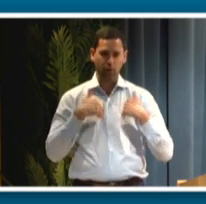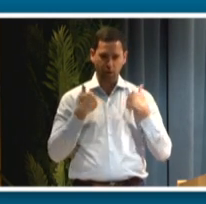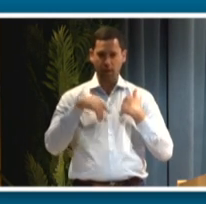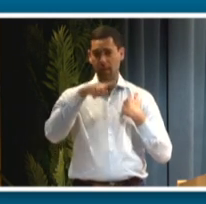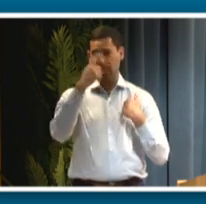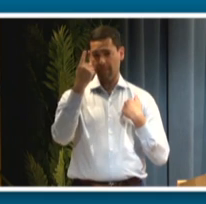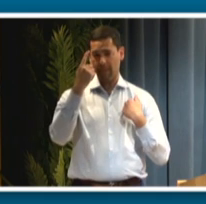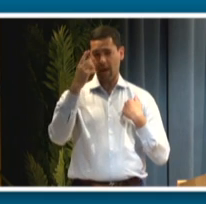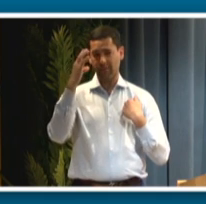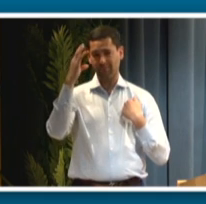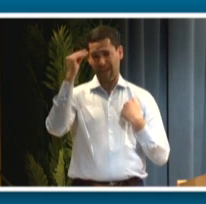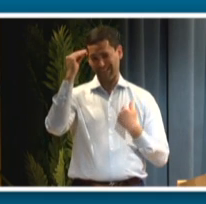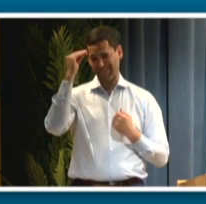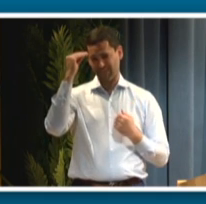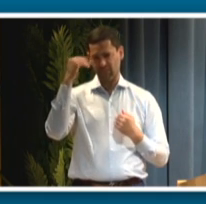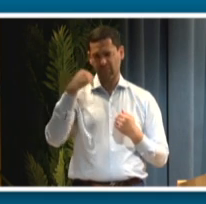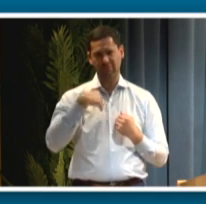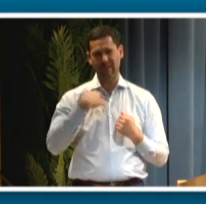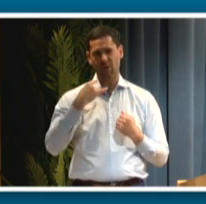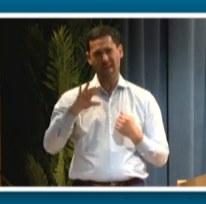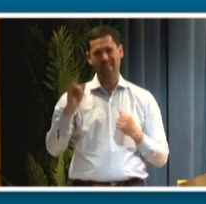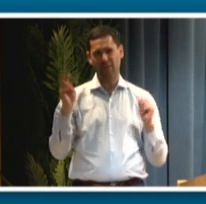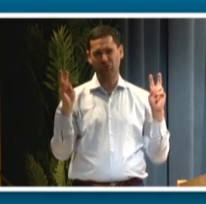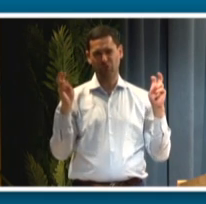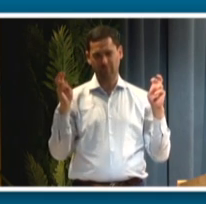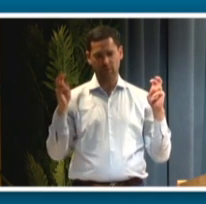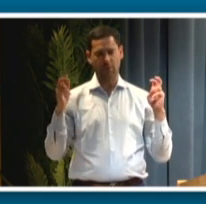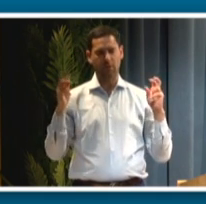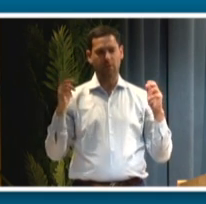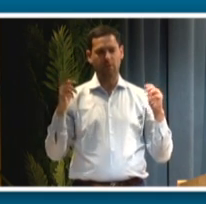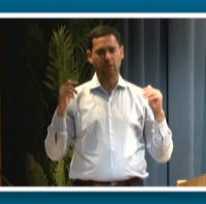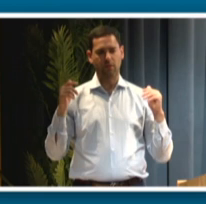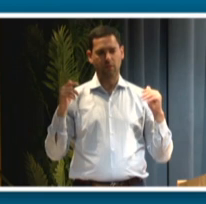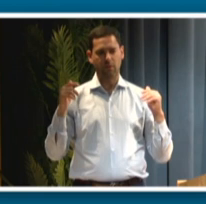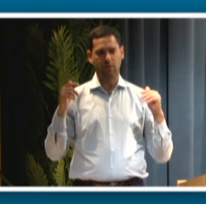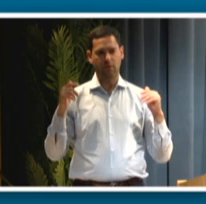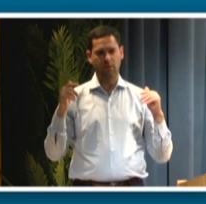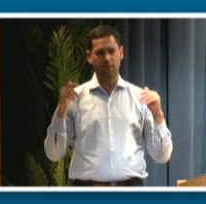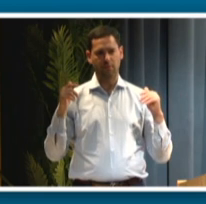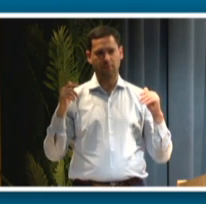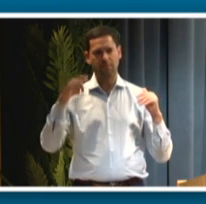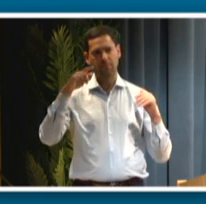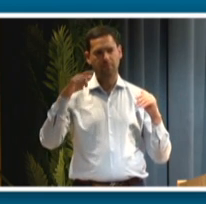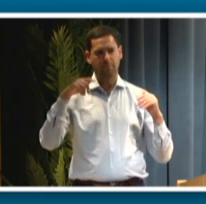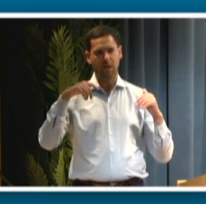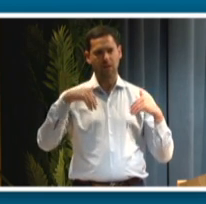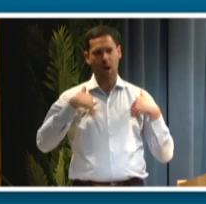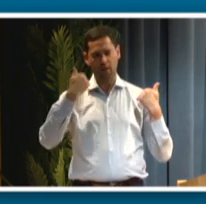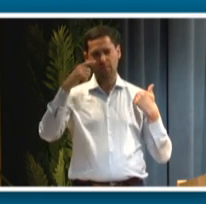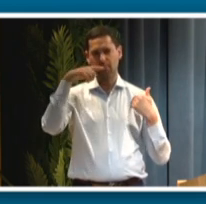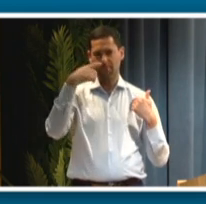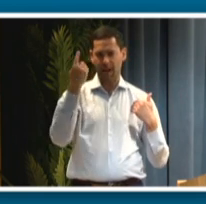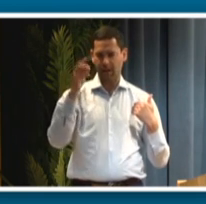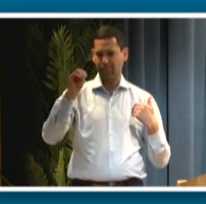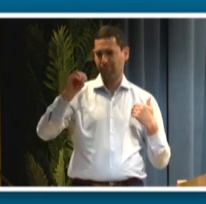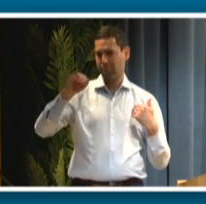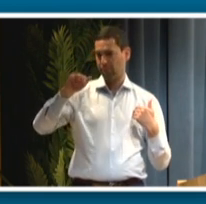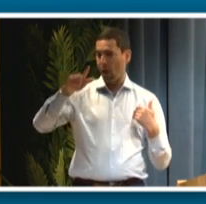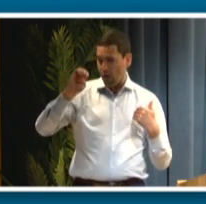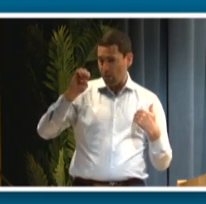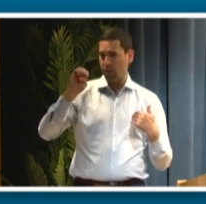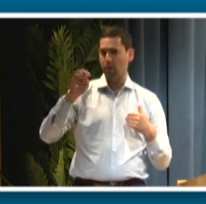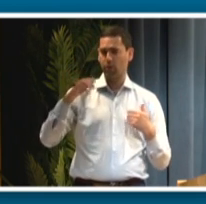Yes. I don't like young Black men term, so let me, young Black male youth. Yes. I don't like putting the label of men. Yeah, they ain't